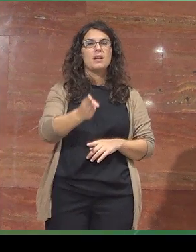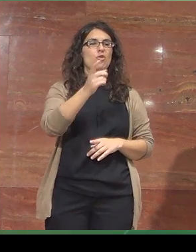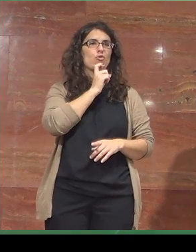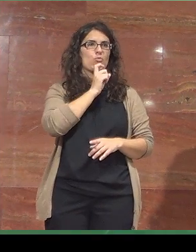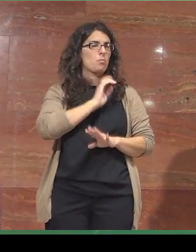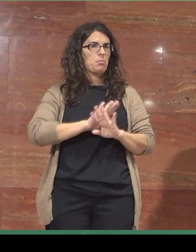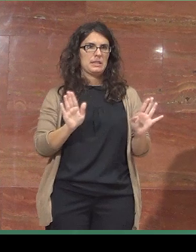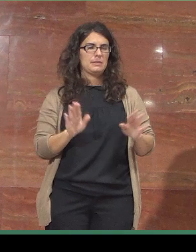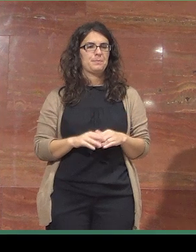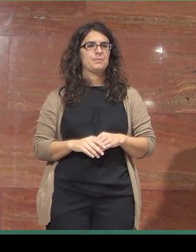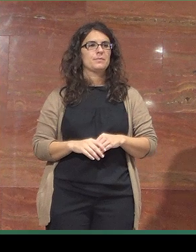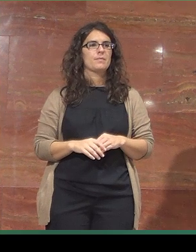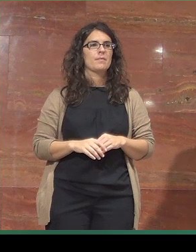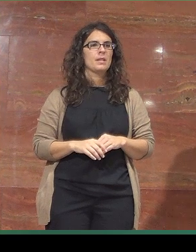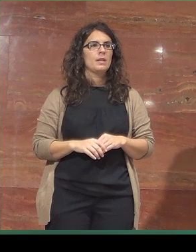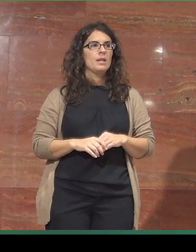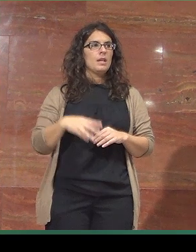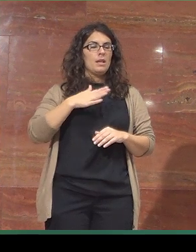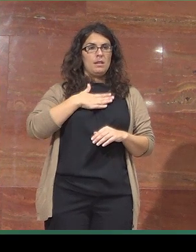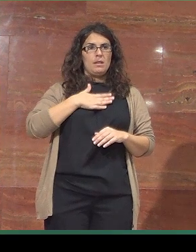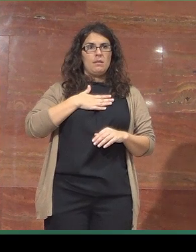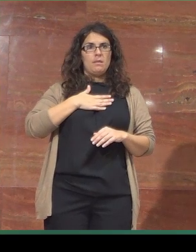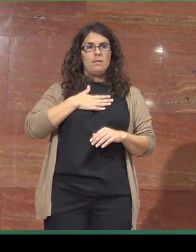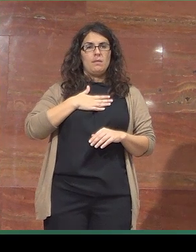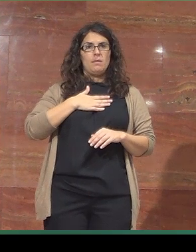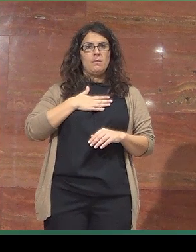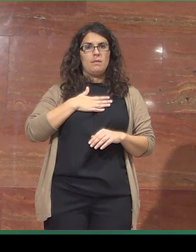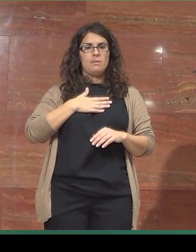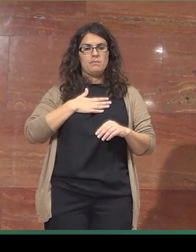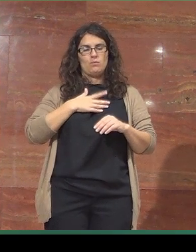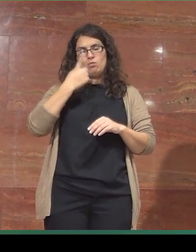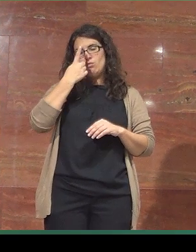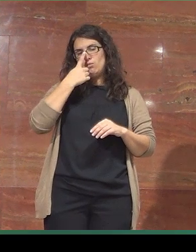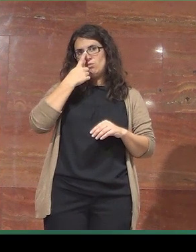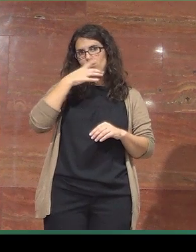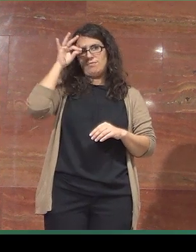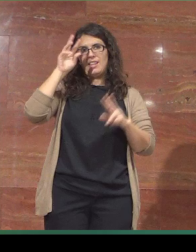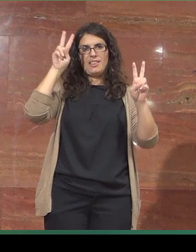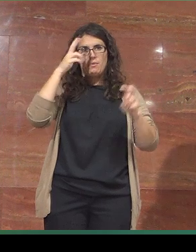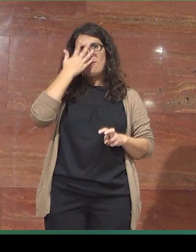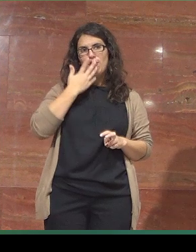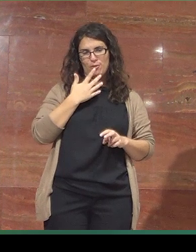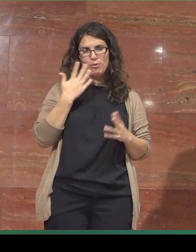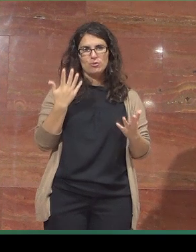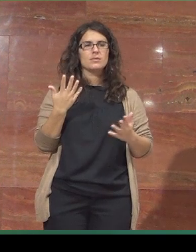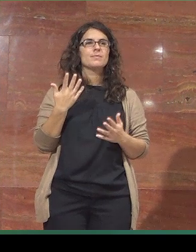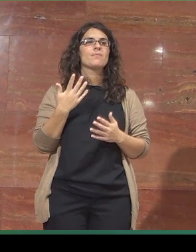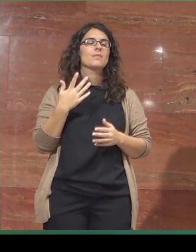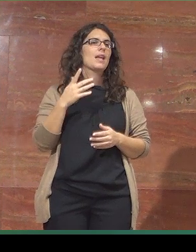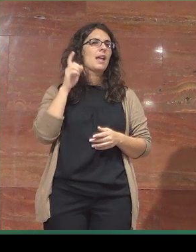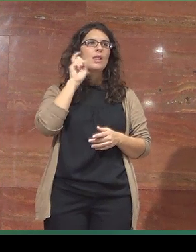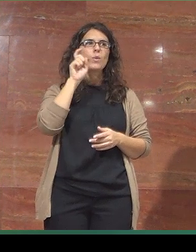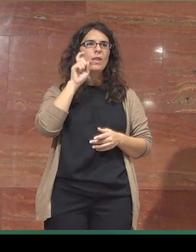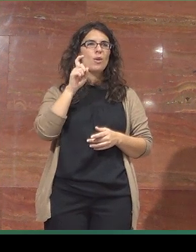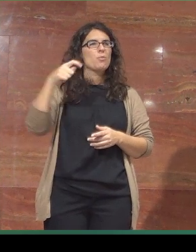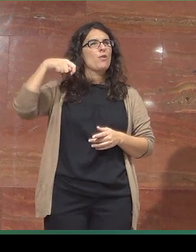I think one of my pet themes is the lack of education that professionals in the transport world and